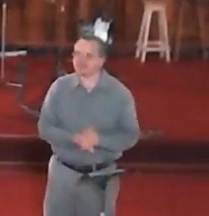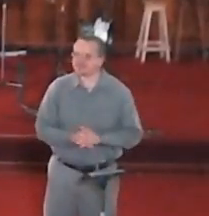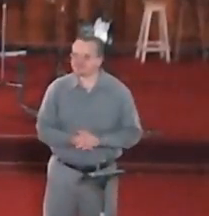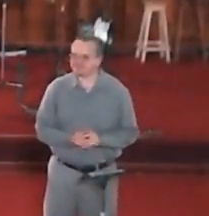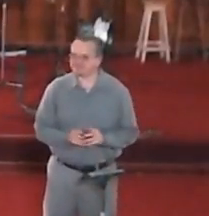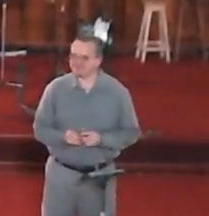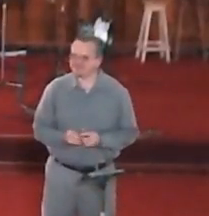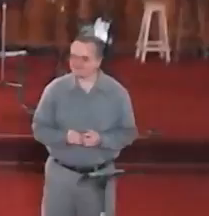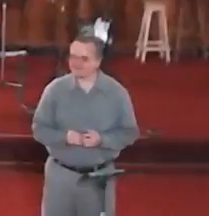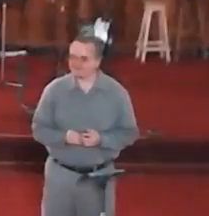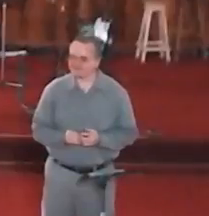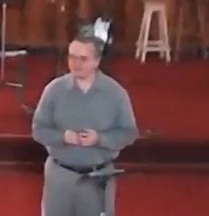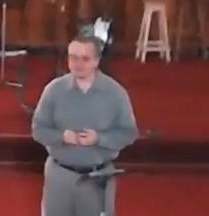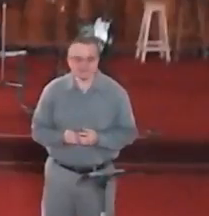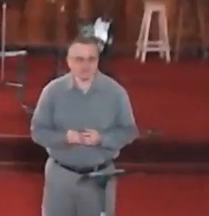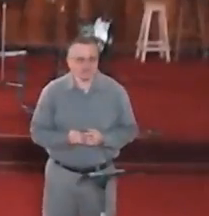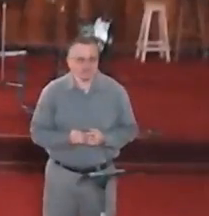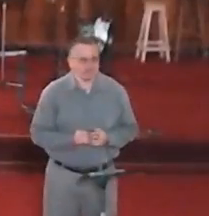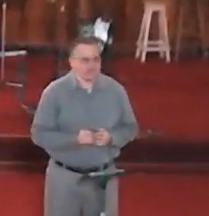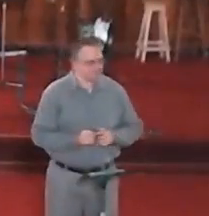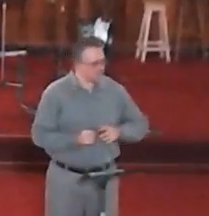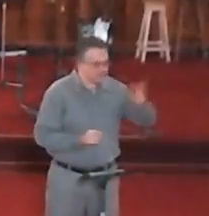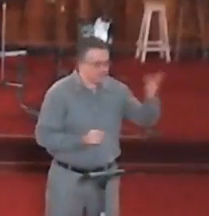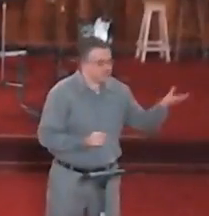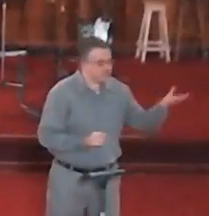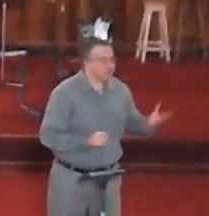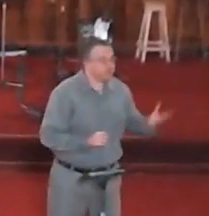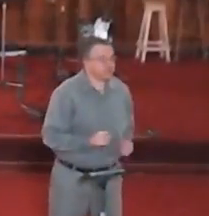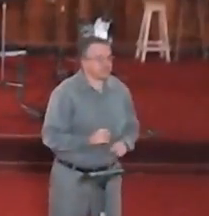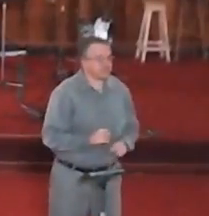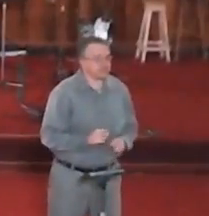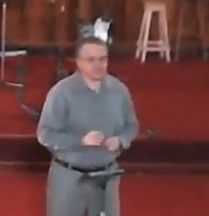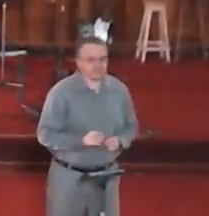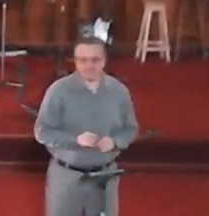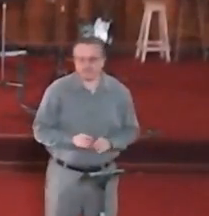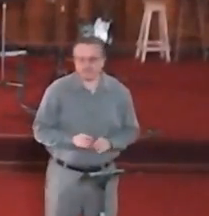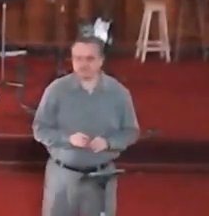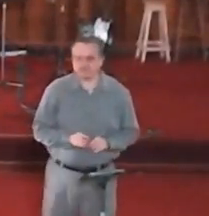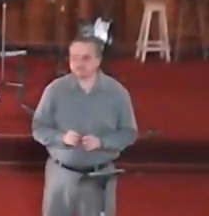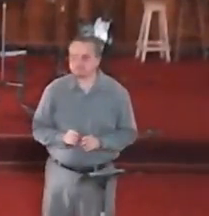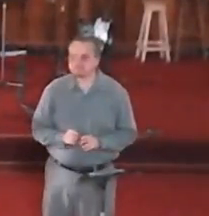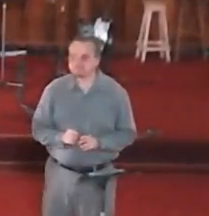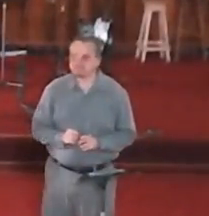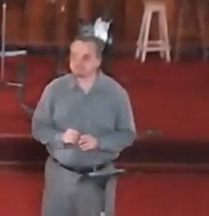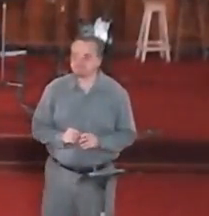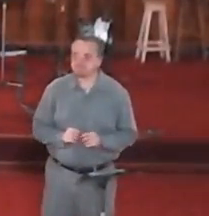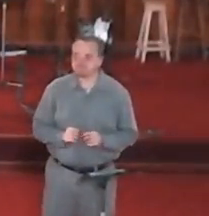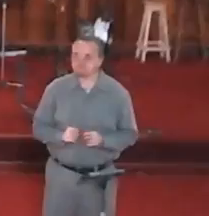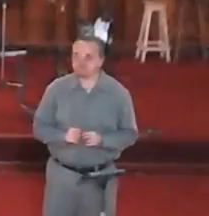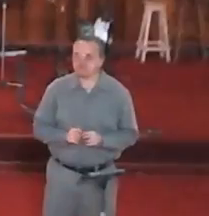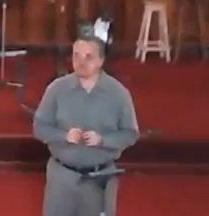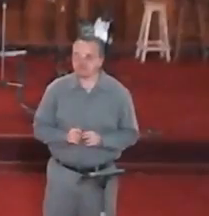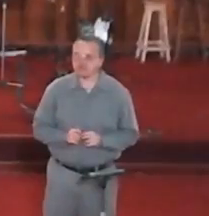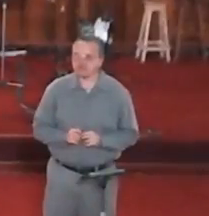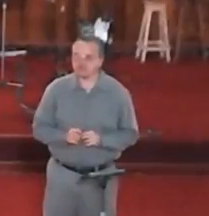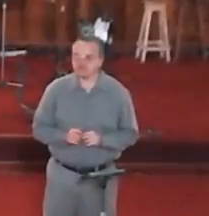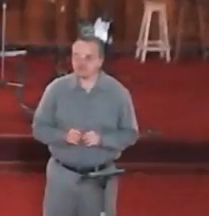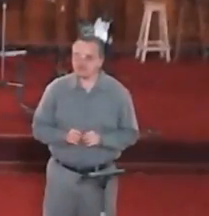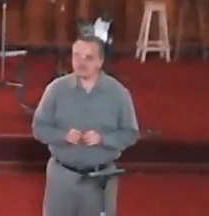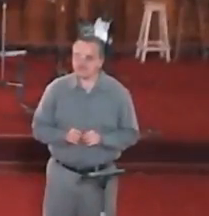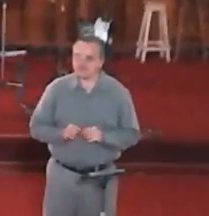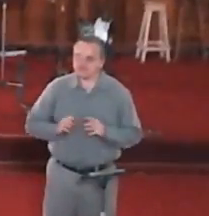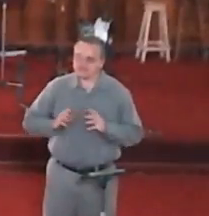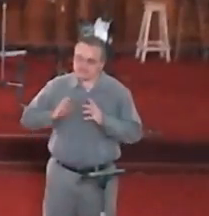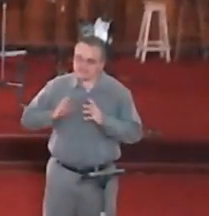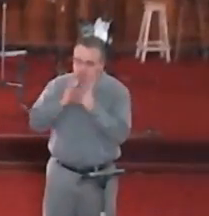modelar. With our mouths, we model. Es la medida de la madurez, según Santiago. And according to James, this is the measure of maturity.